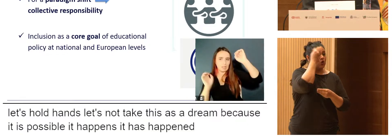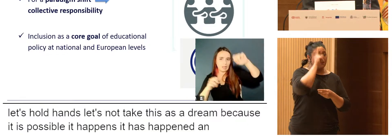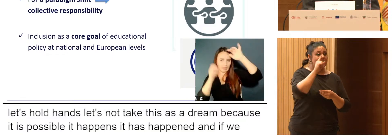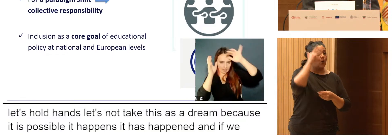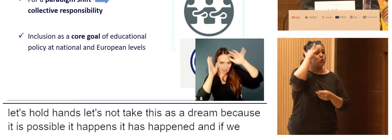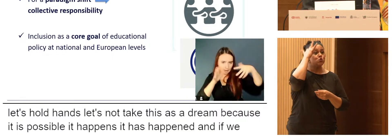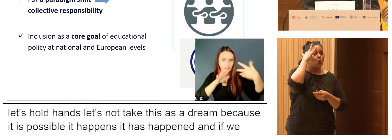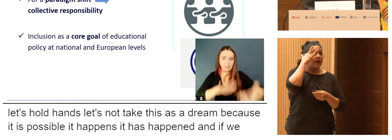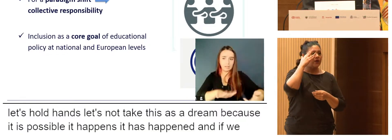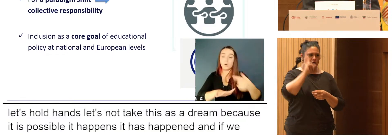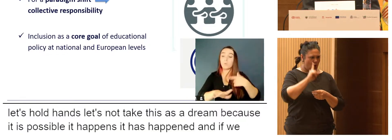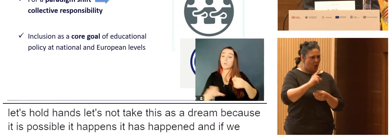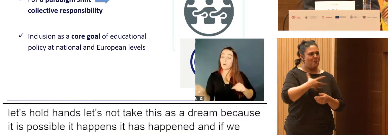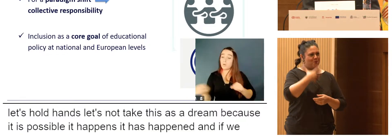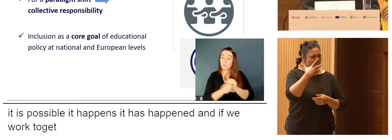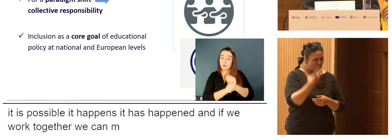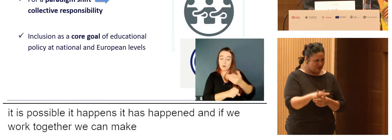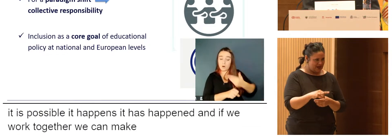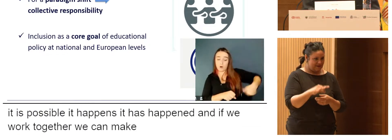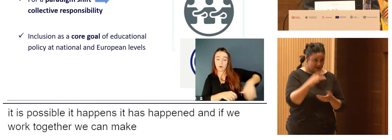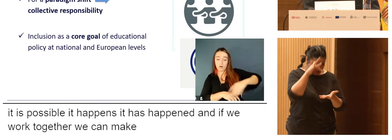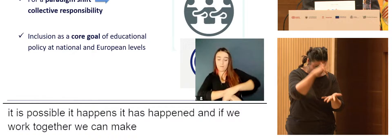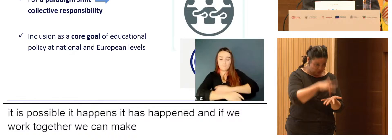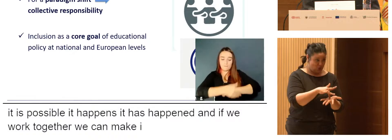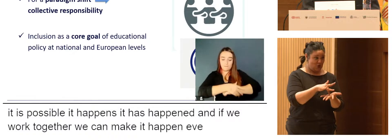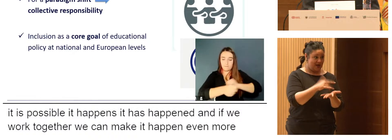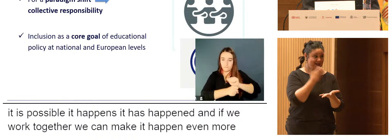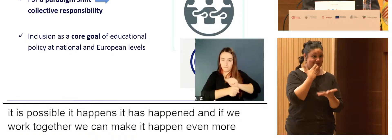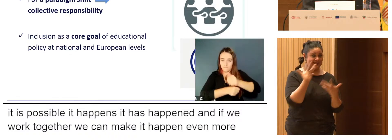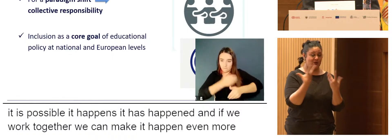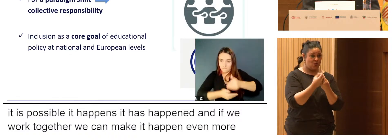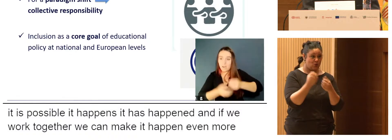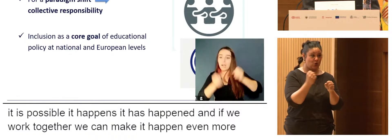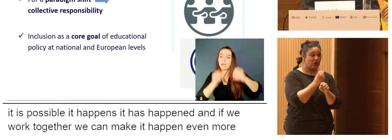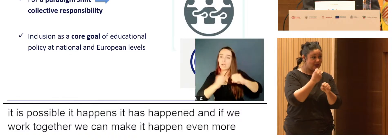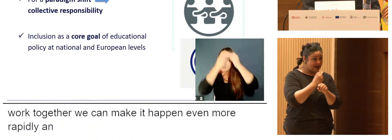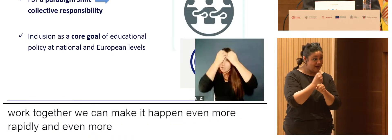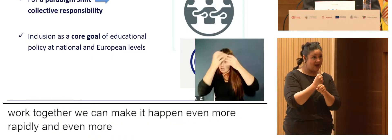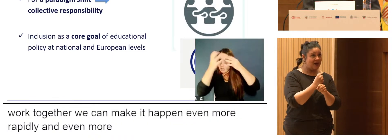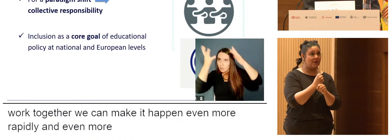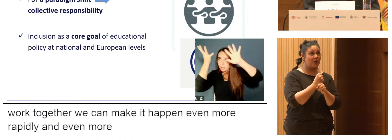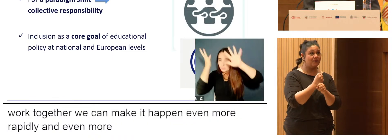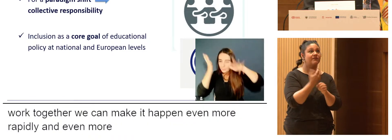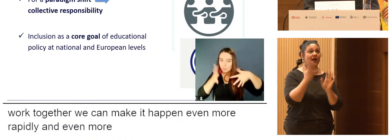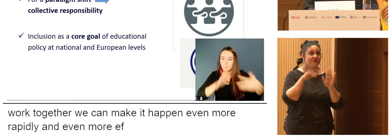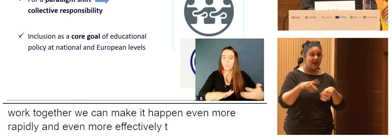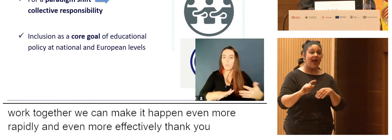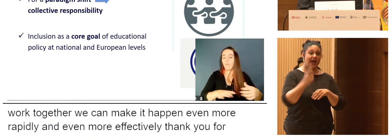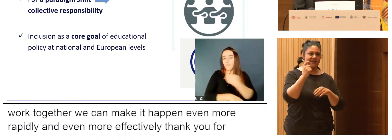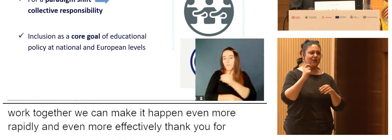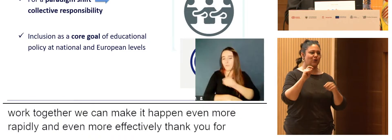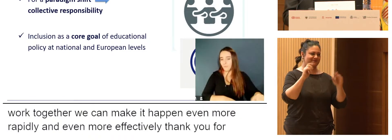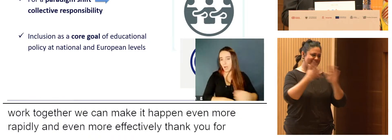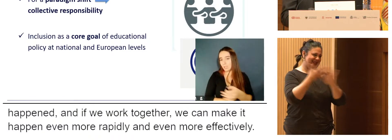work together, we can make it happen even more rapidly and even more effectively. Thank you for your attention.